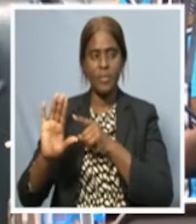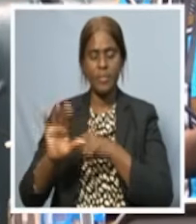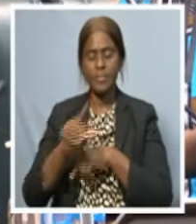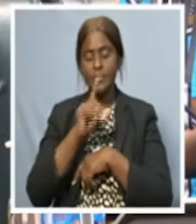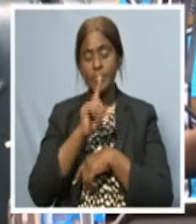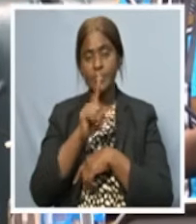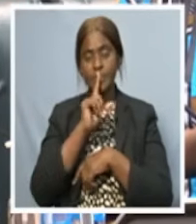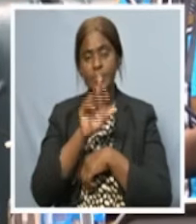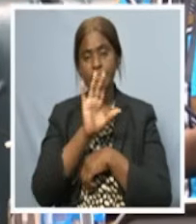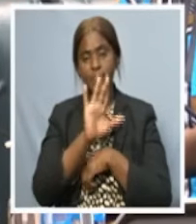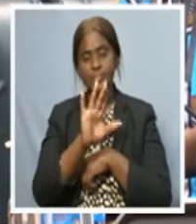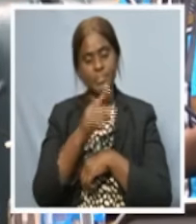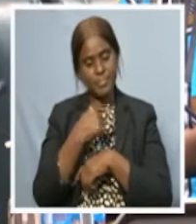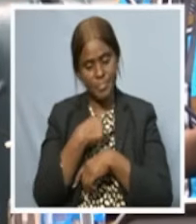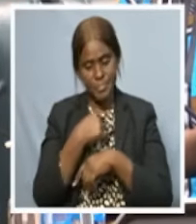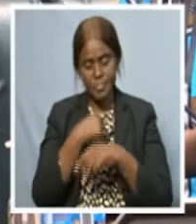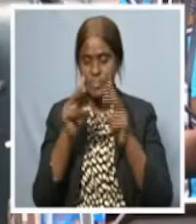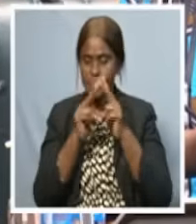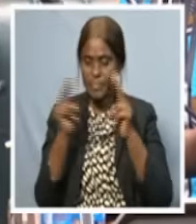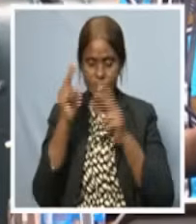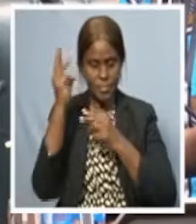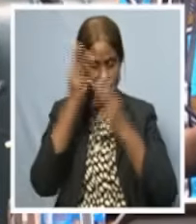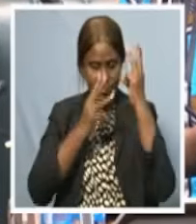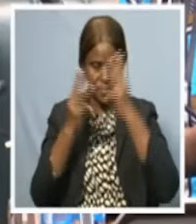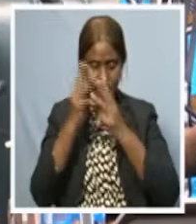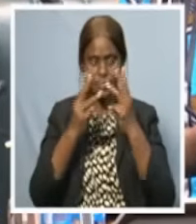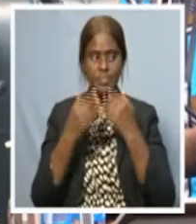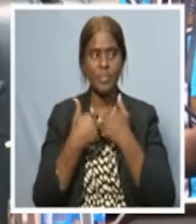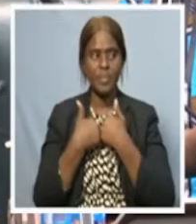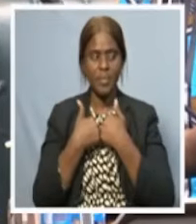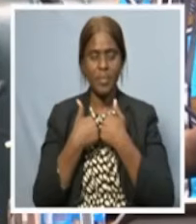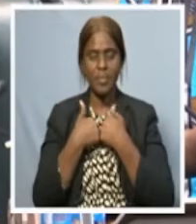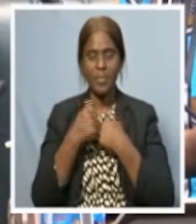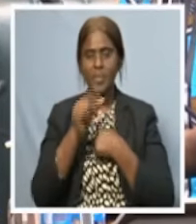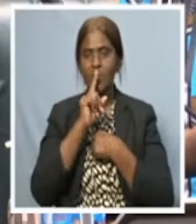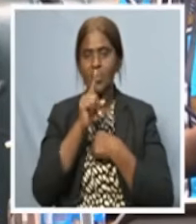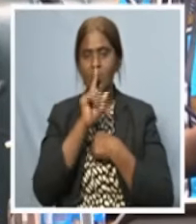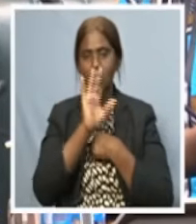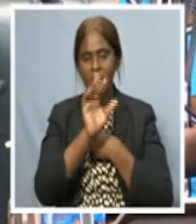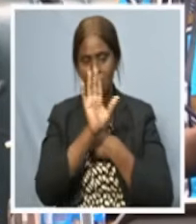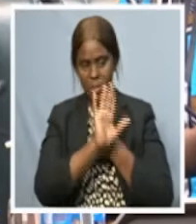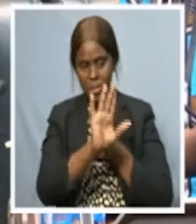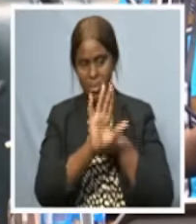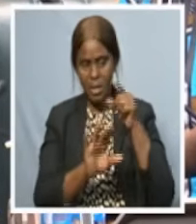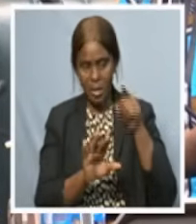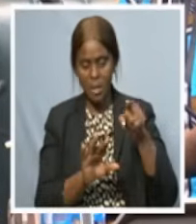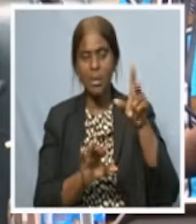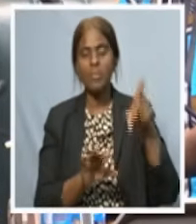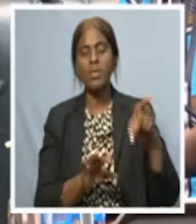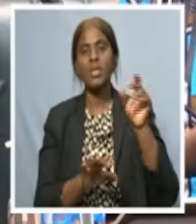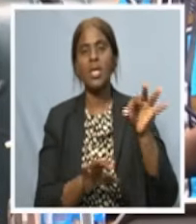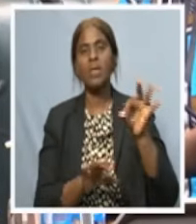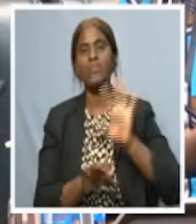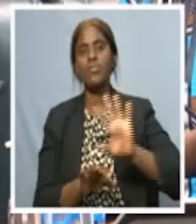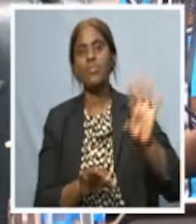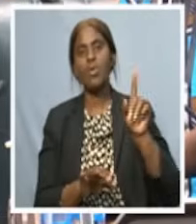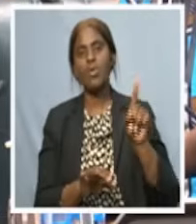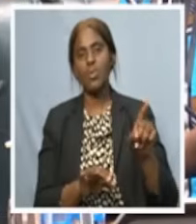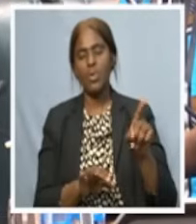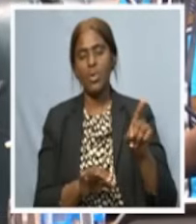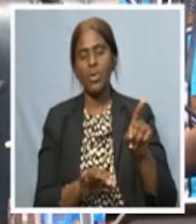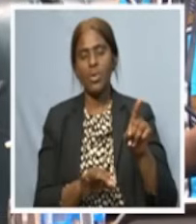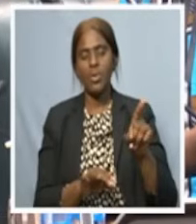is that I'm very worried that the Patriotic Front,